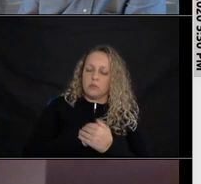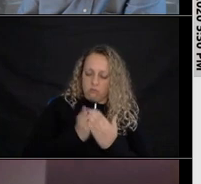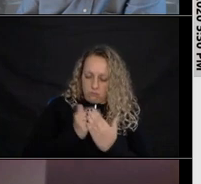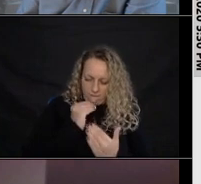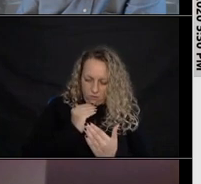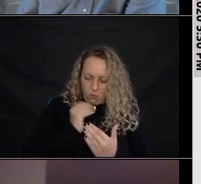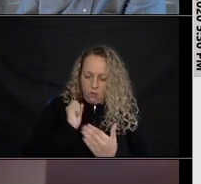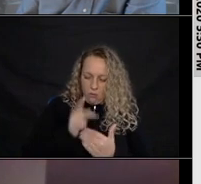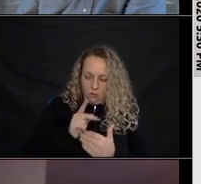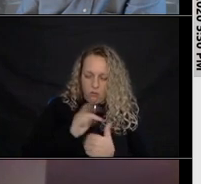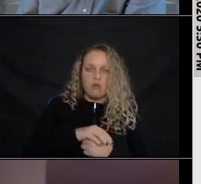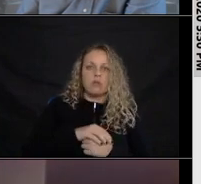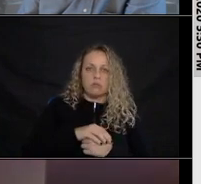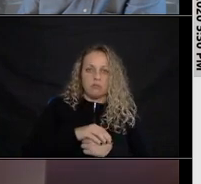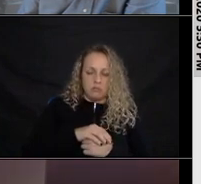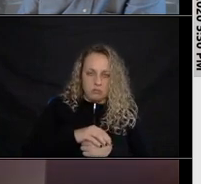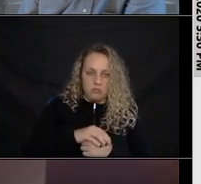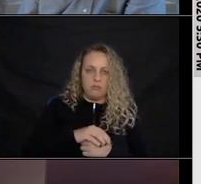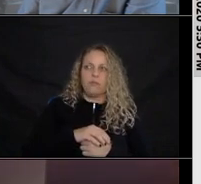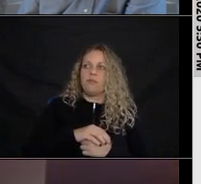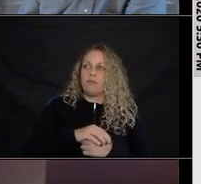agenda.